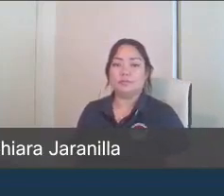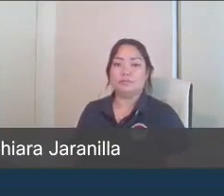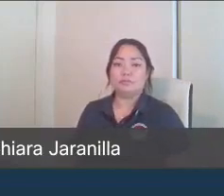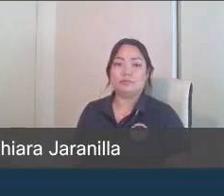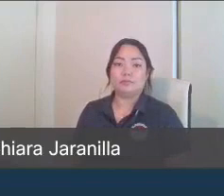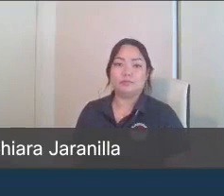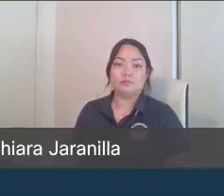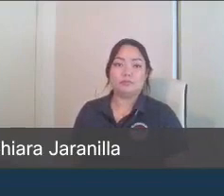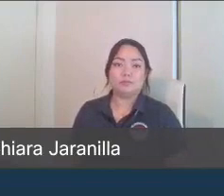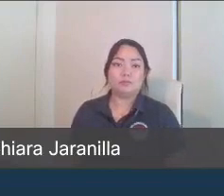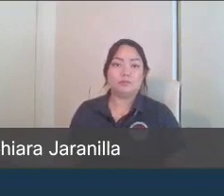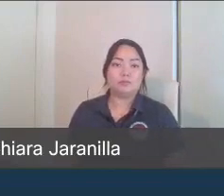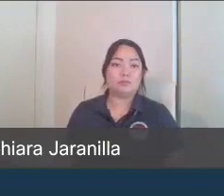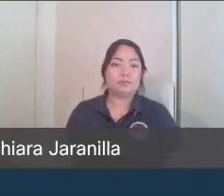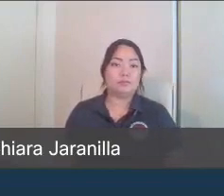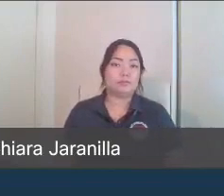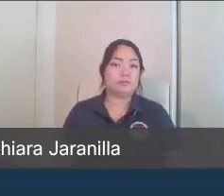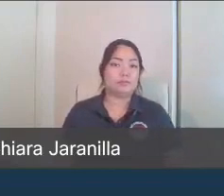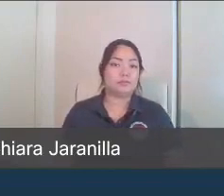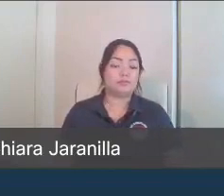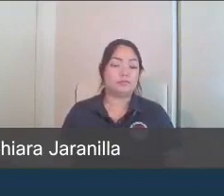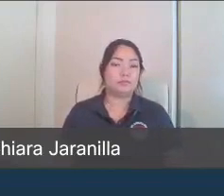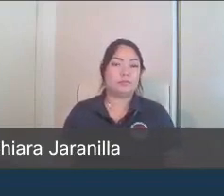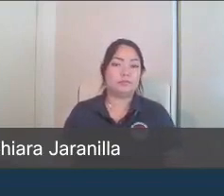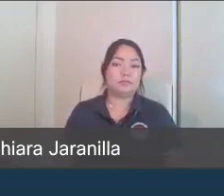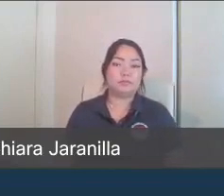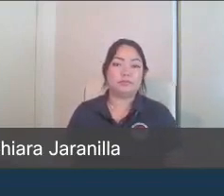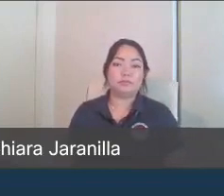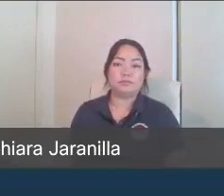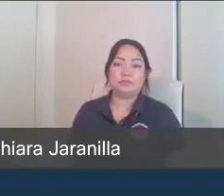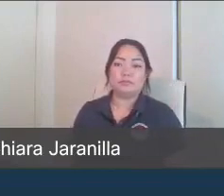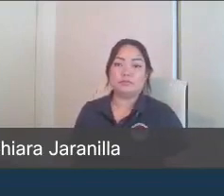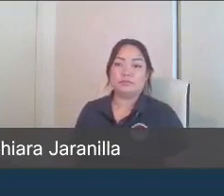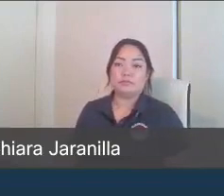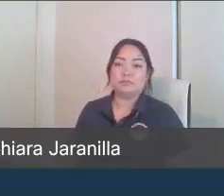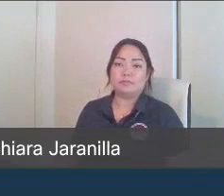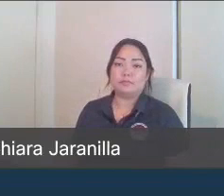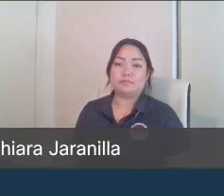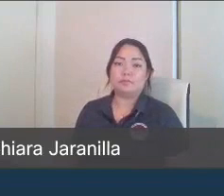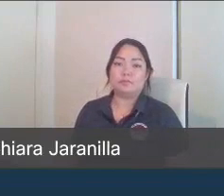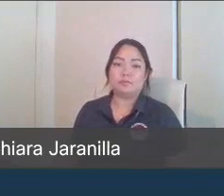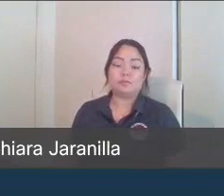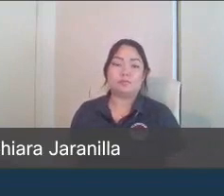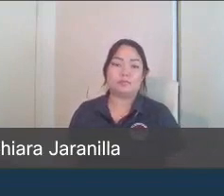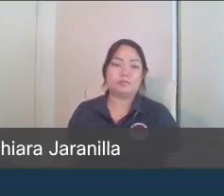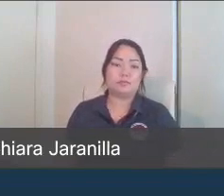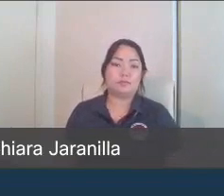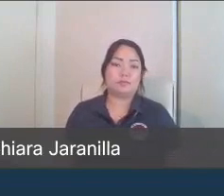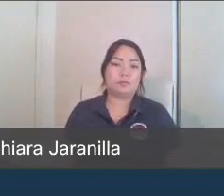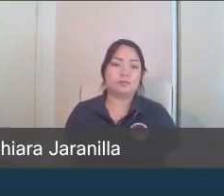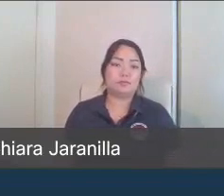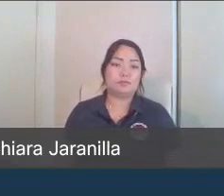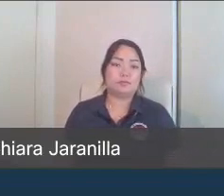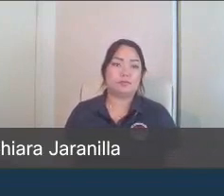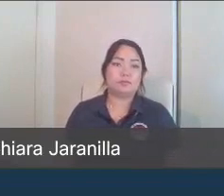ability to show that the deferment of resources back to the community as a whole was still significant is such